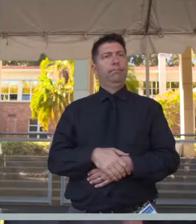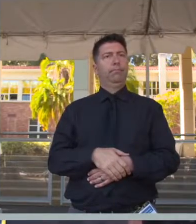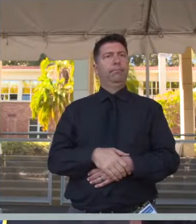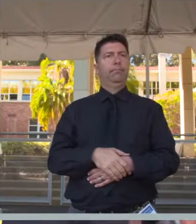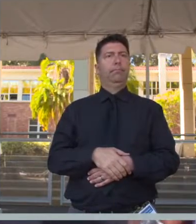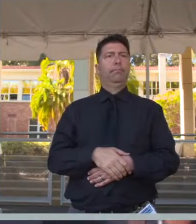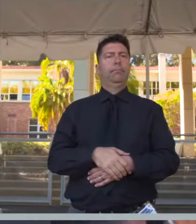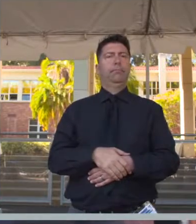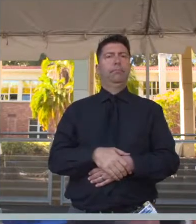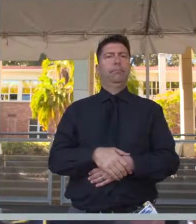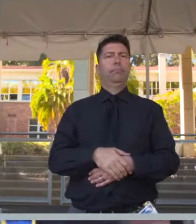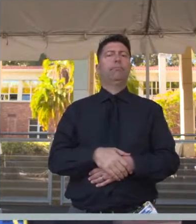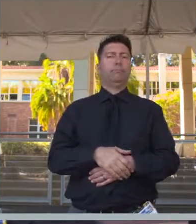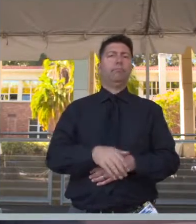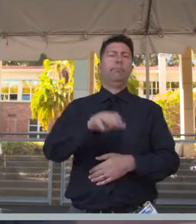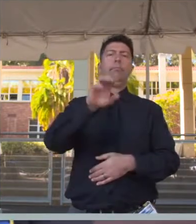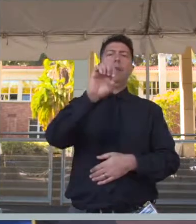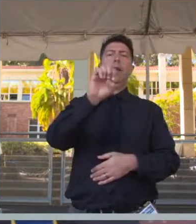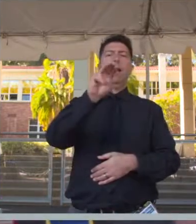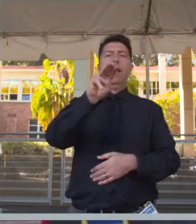Emily Warda.